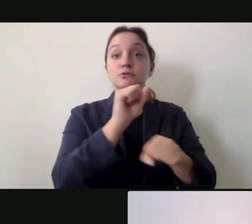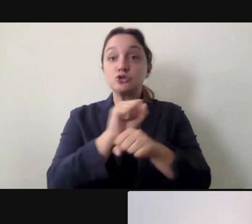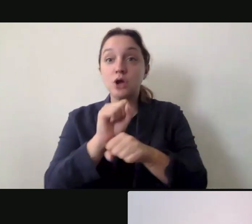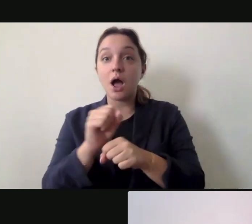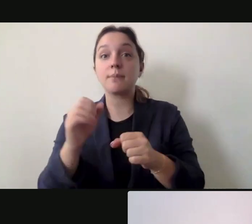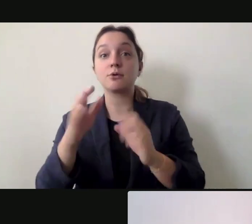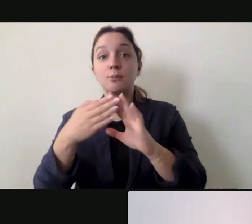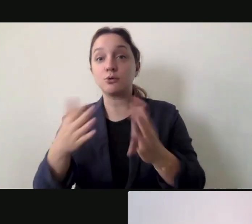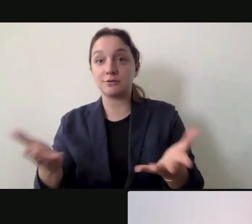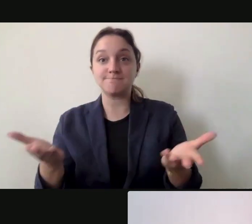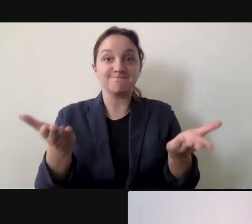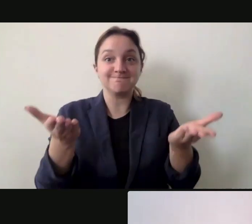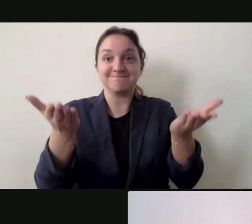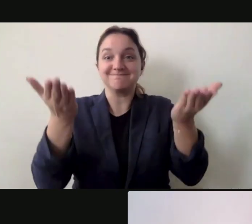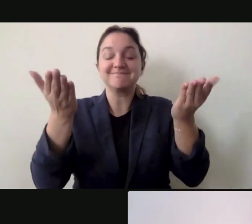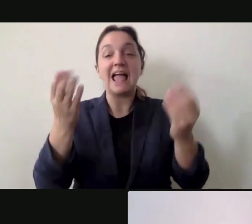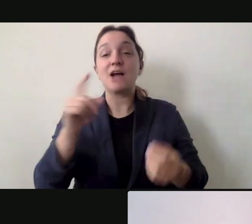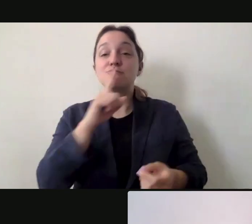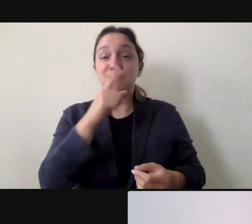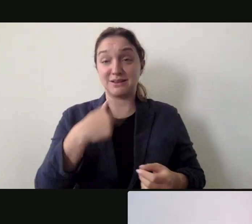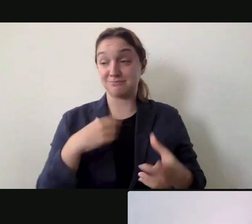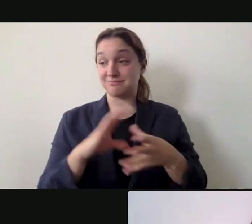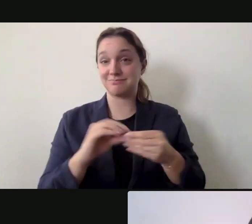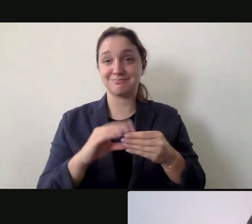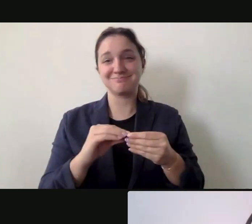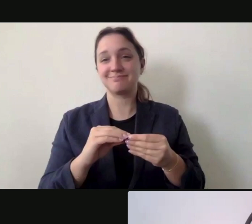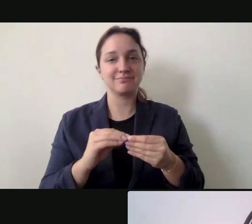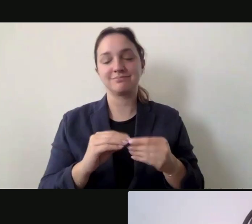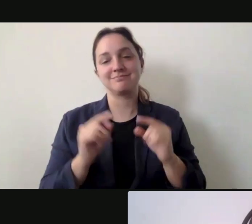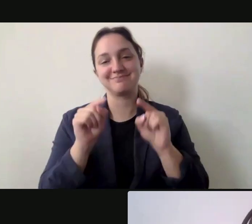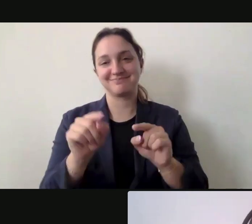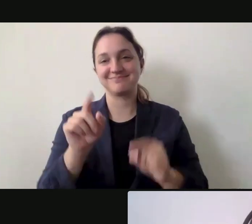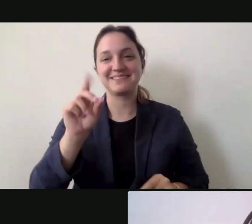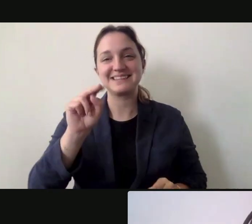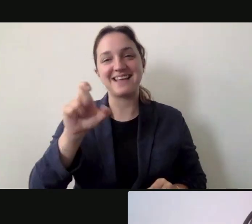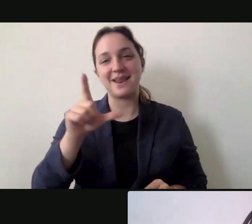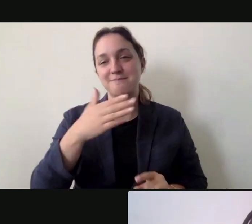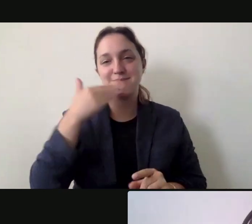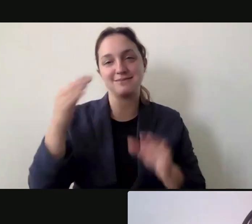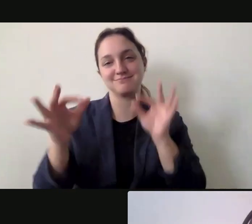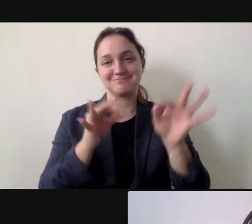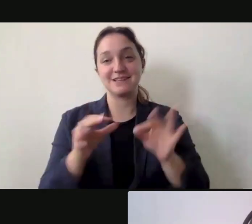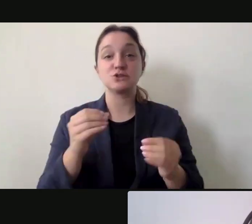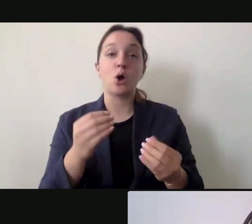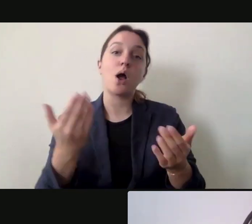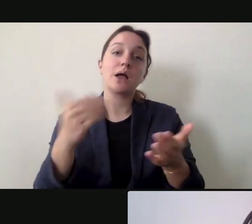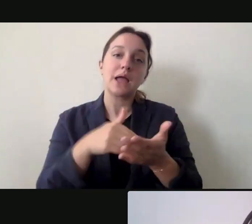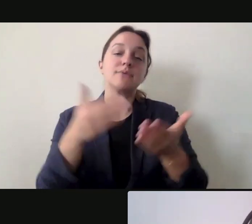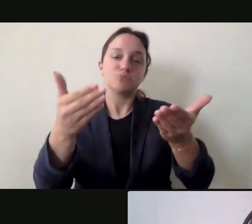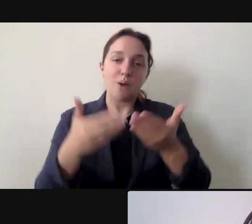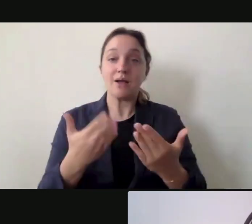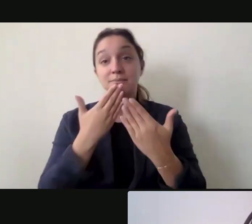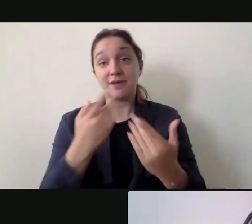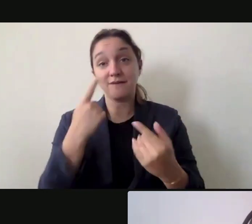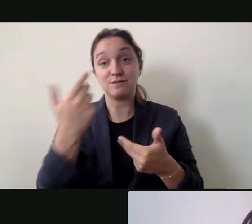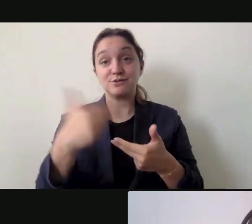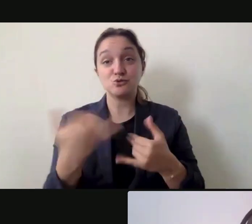nobody could say it better than Donnel. So I'm going to turn it over to Donnel and welcome and thank him again for joining us today.